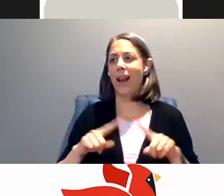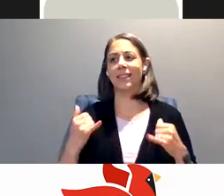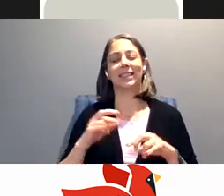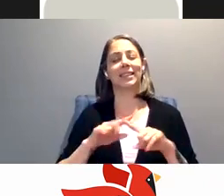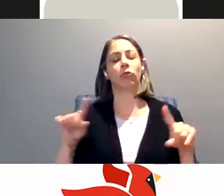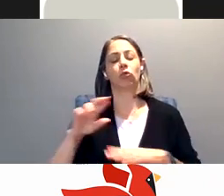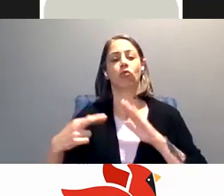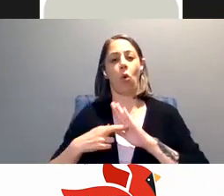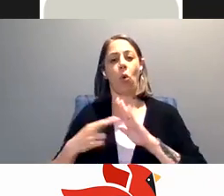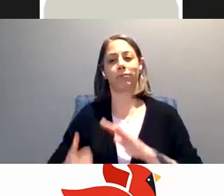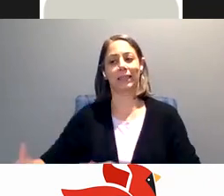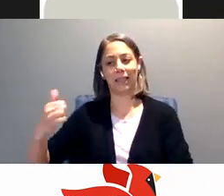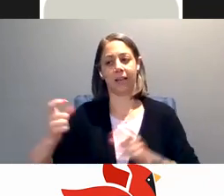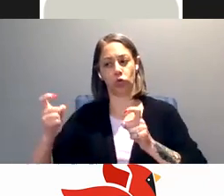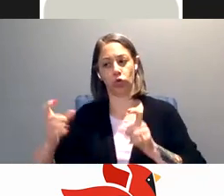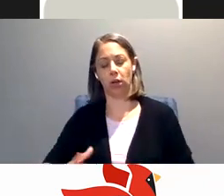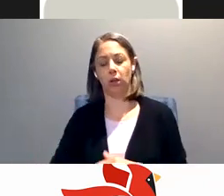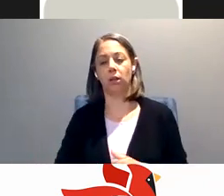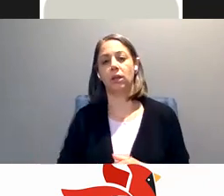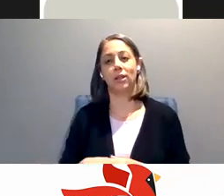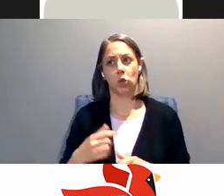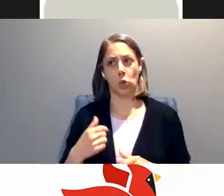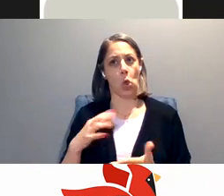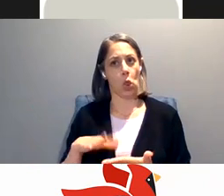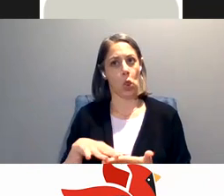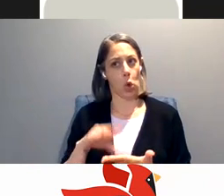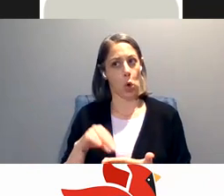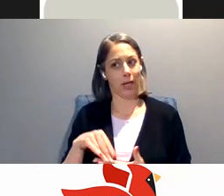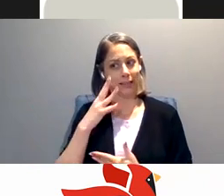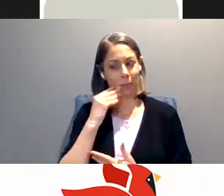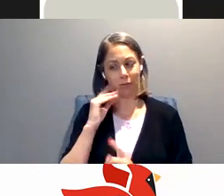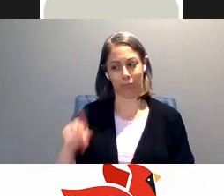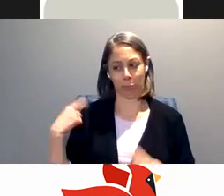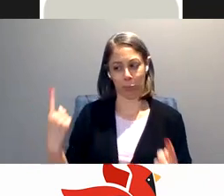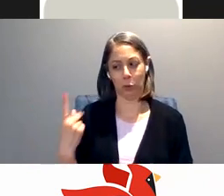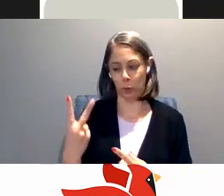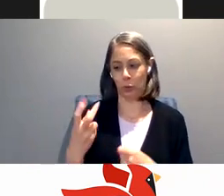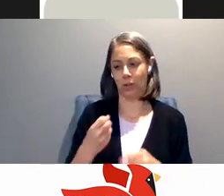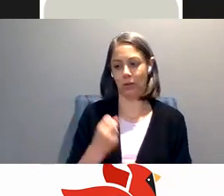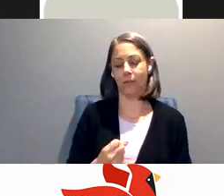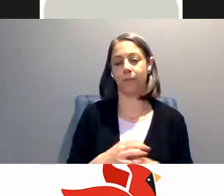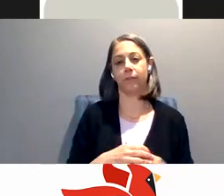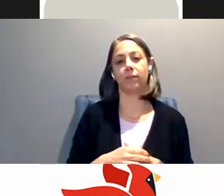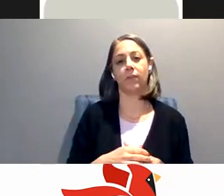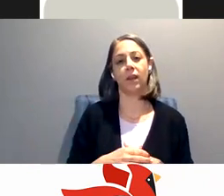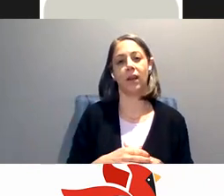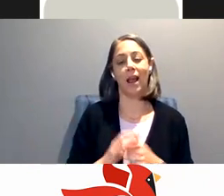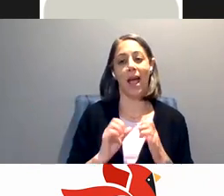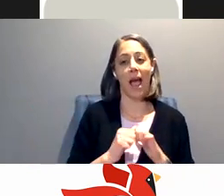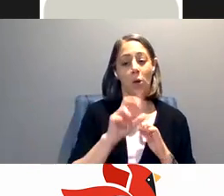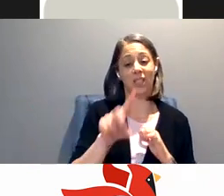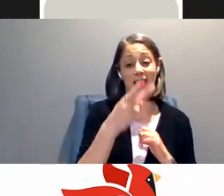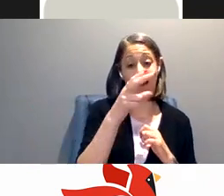director. So I have had quite a learning curve over the past few years and the ways of DHS